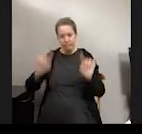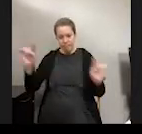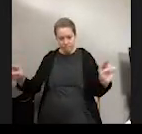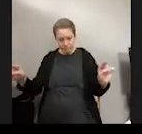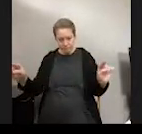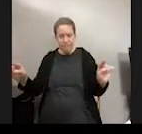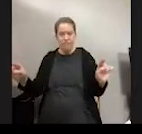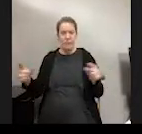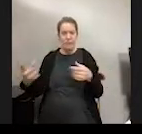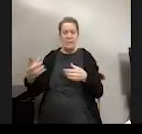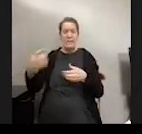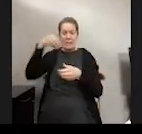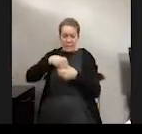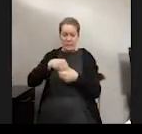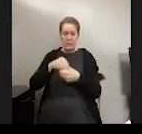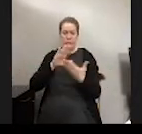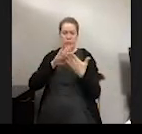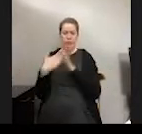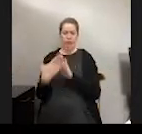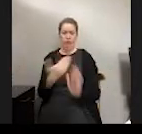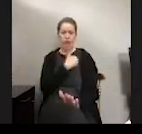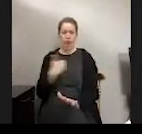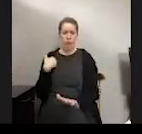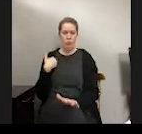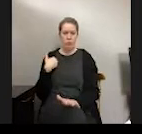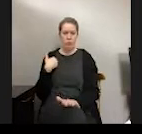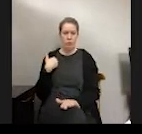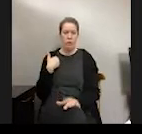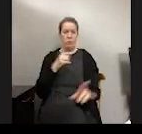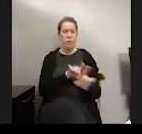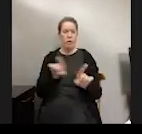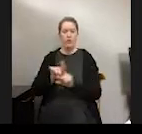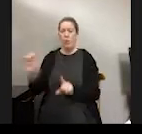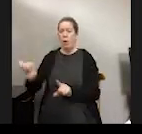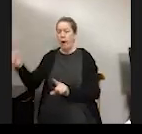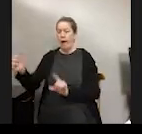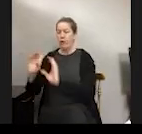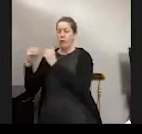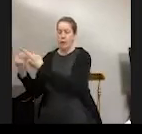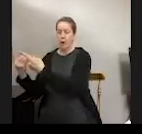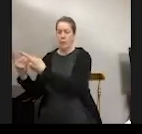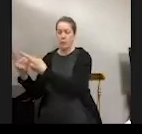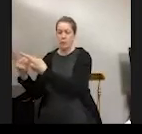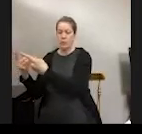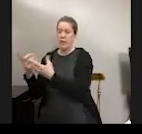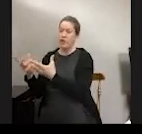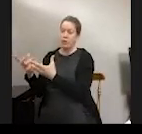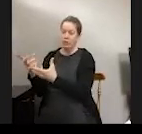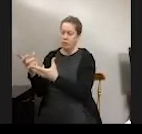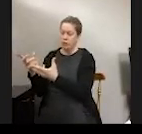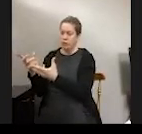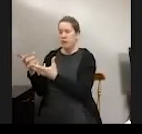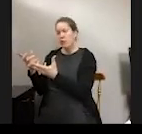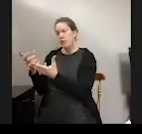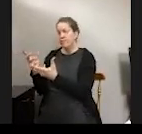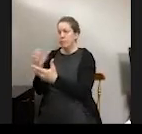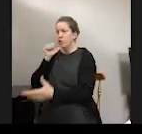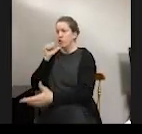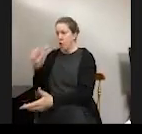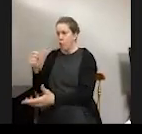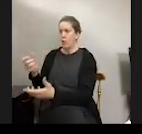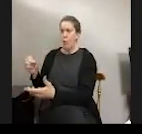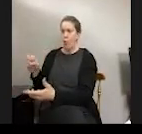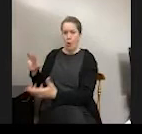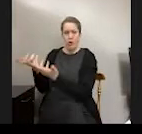Toronto. And secondarily, other divisions that don't necessarily produce art but want to produce art. So we're trying to really make this a citywide